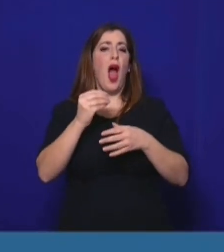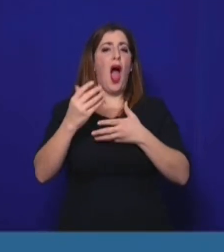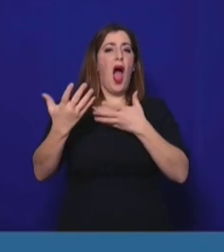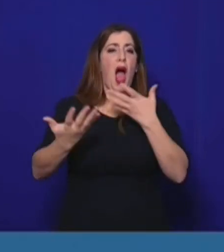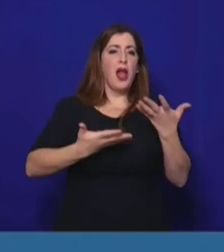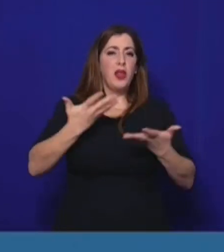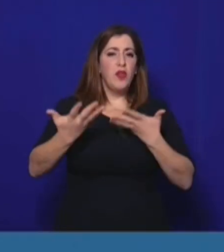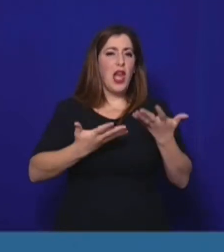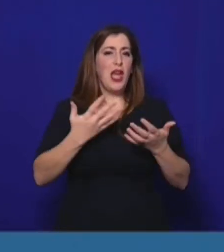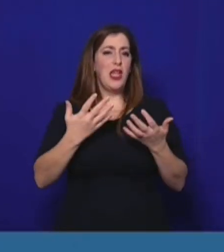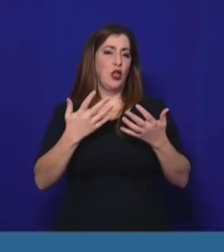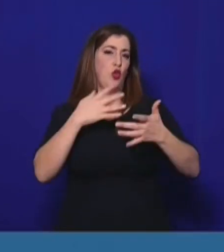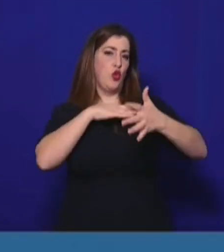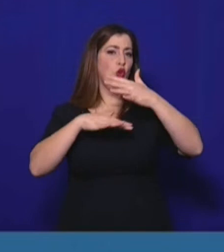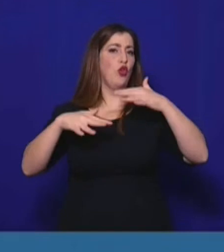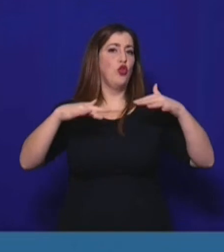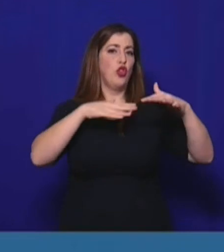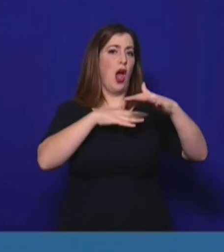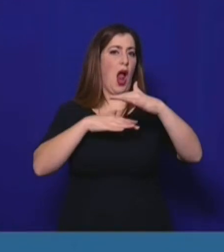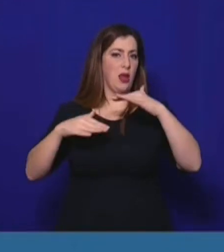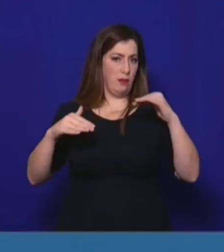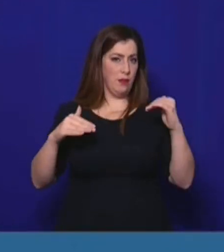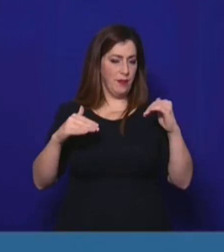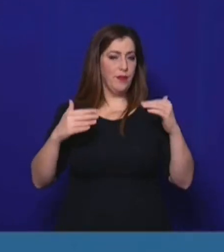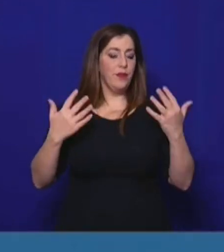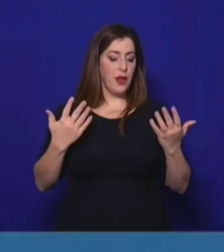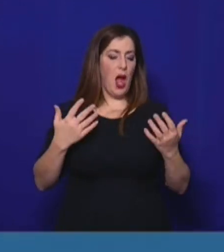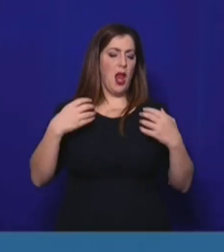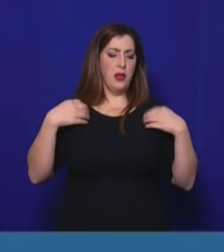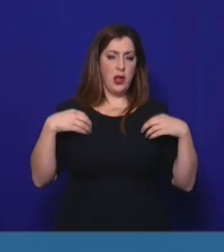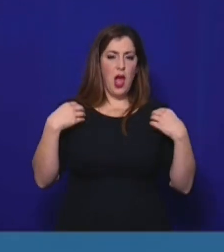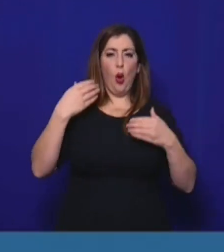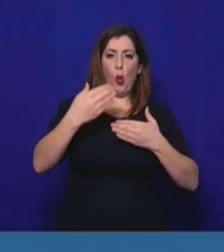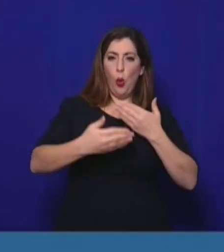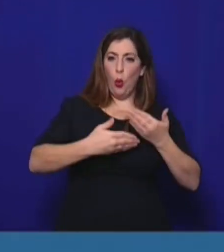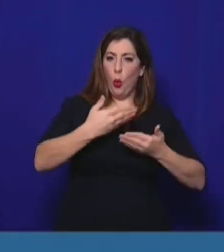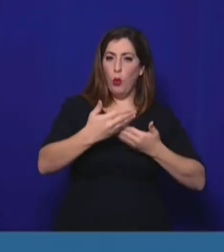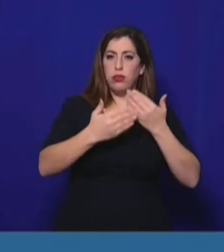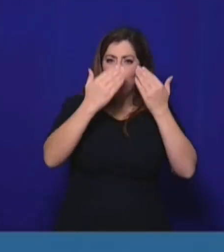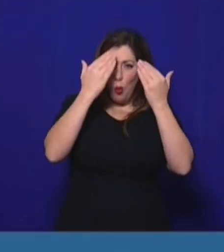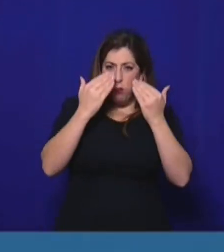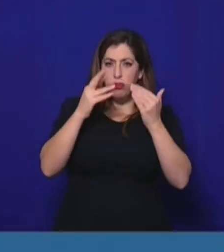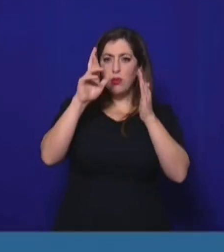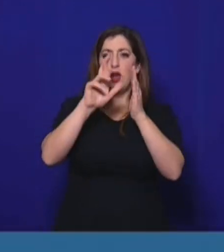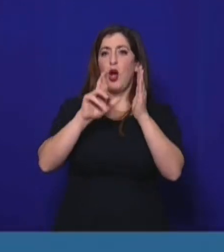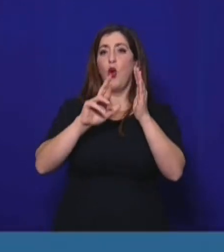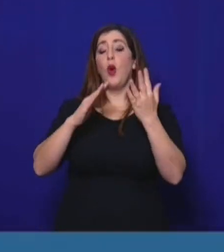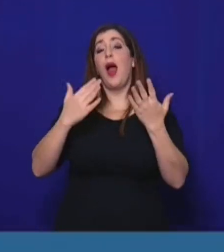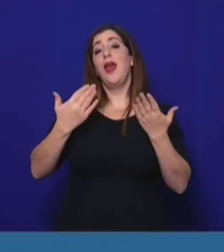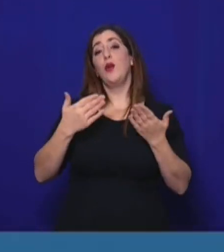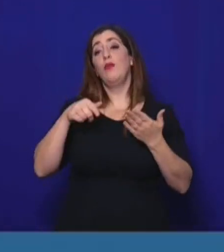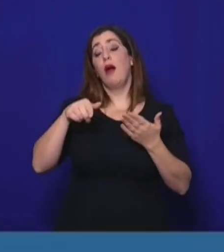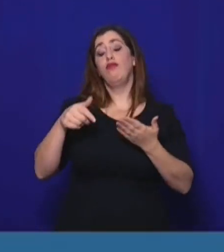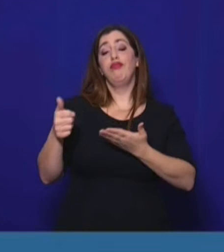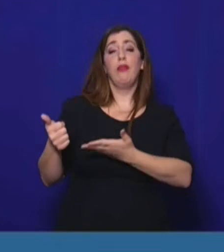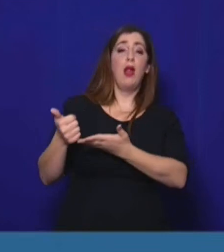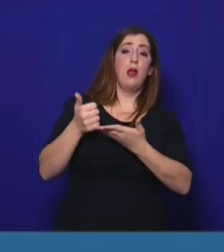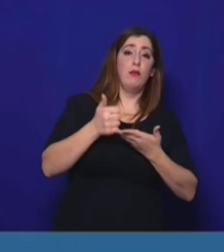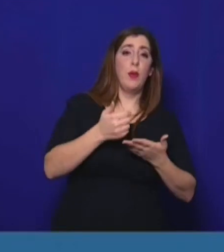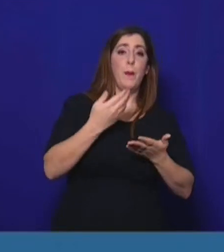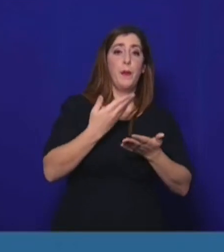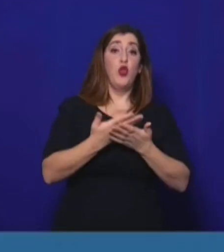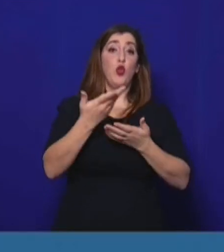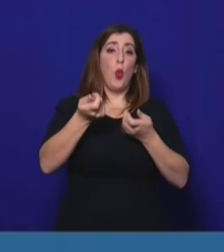ta' mitigazzjoni li kellhom fil-post u li għad għandhom ħajkunu qegħdin kontribwixxu wkoll propju għal kontroll tal